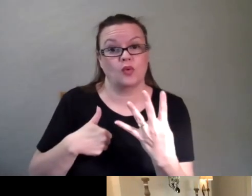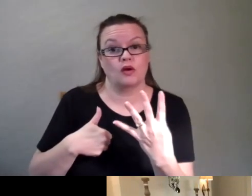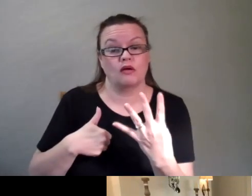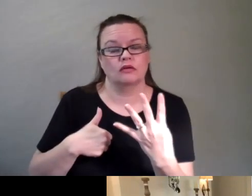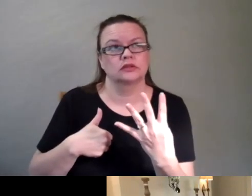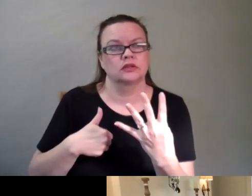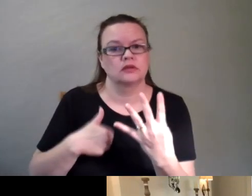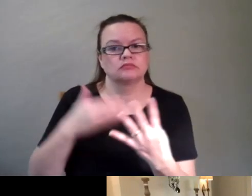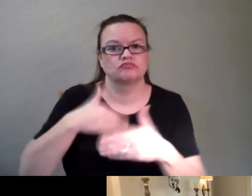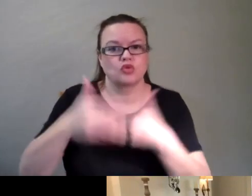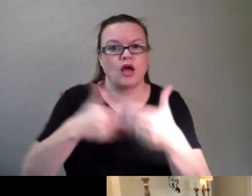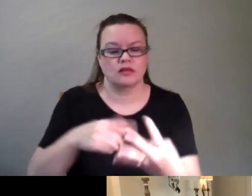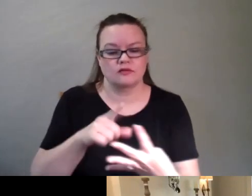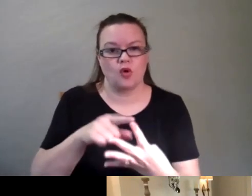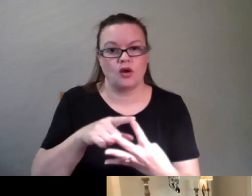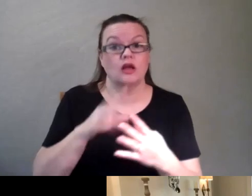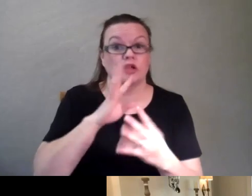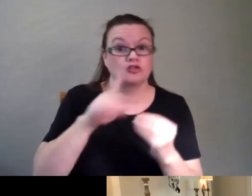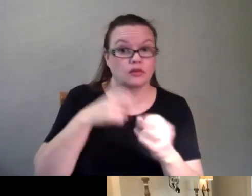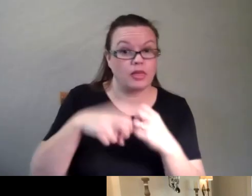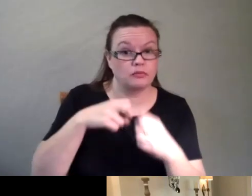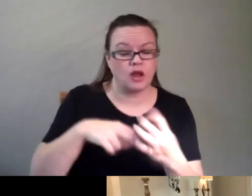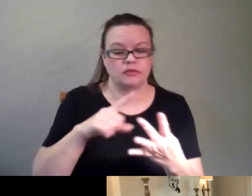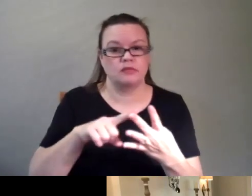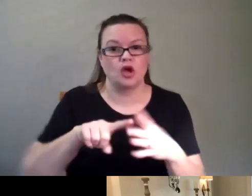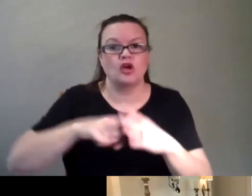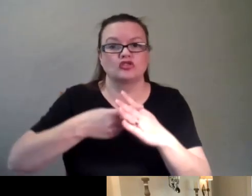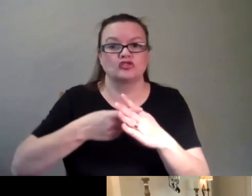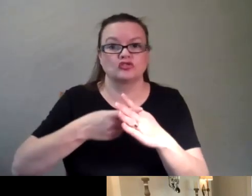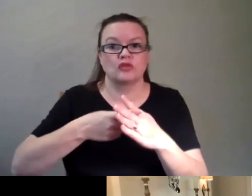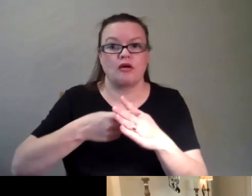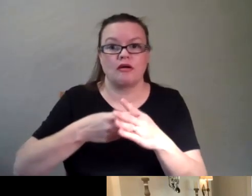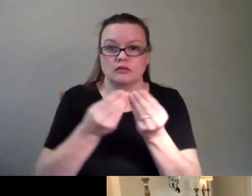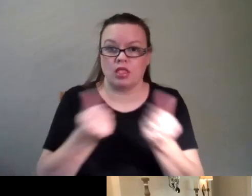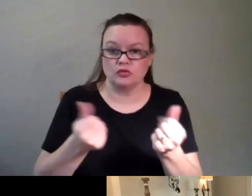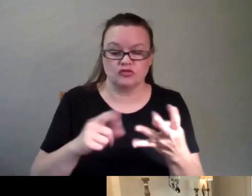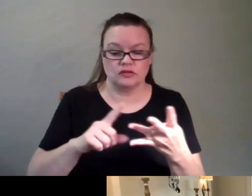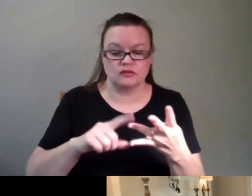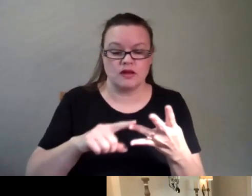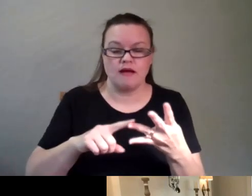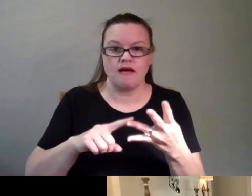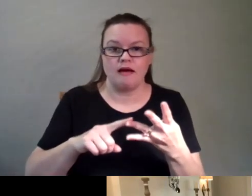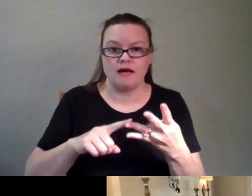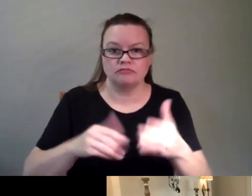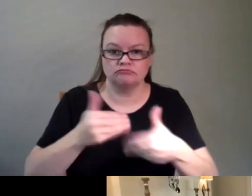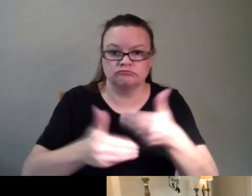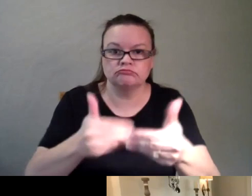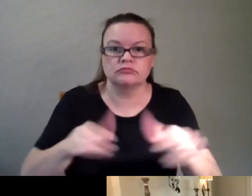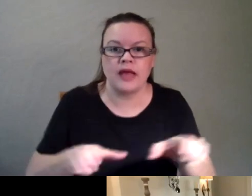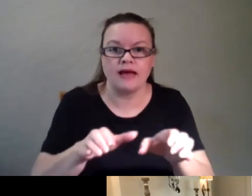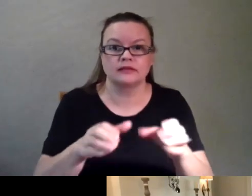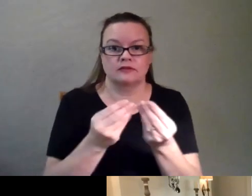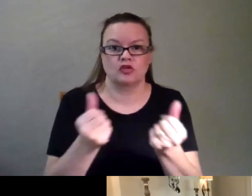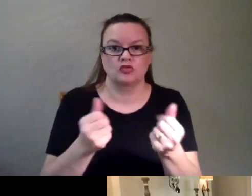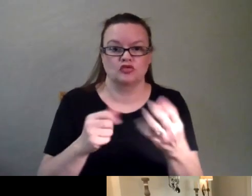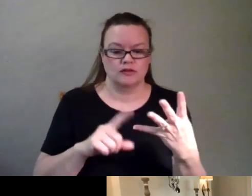solutions, you implement solutions, and that creates a new set of problems. And we have gone through that cycle so many times